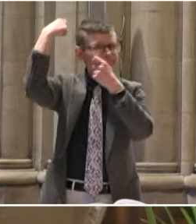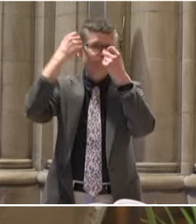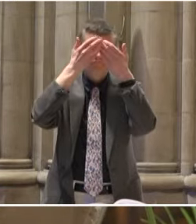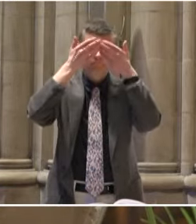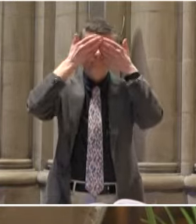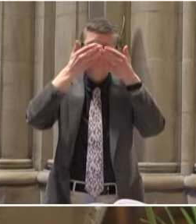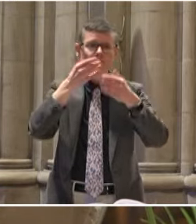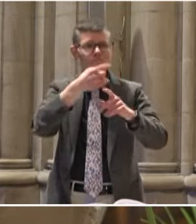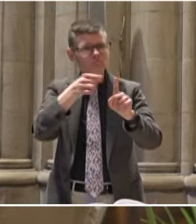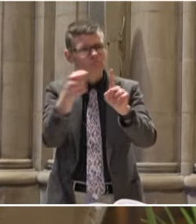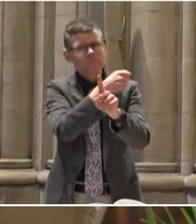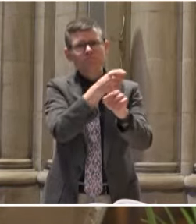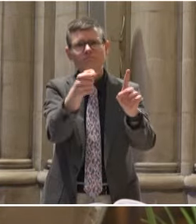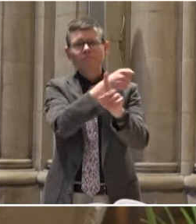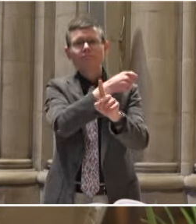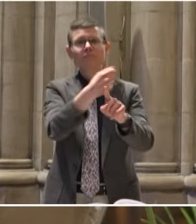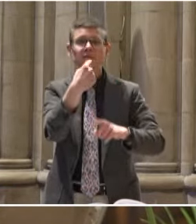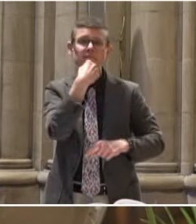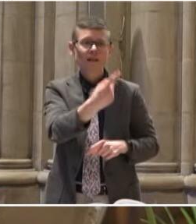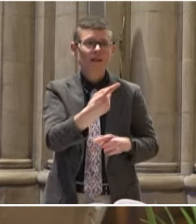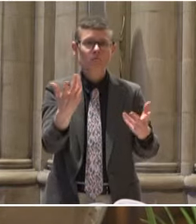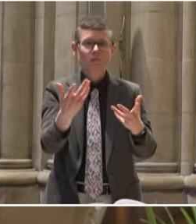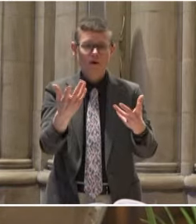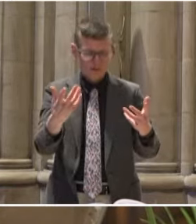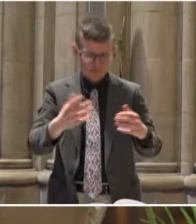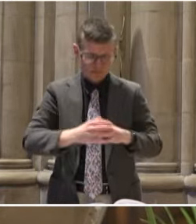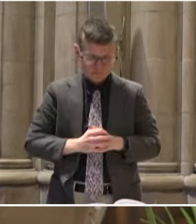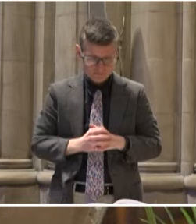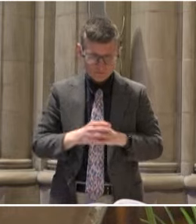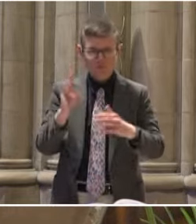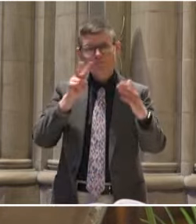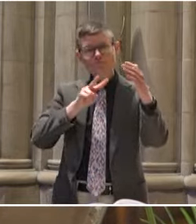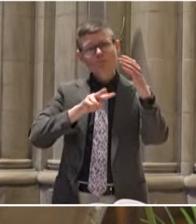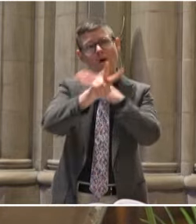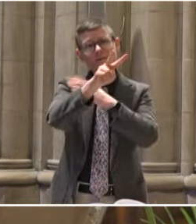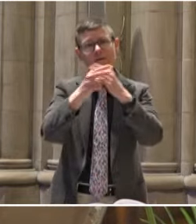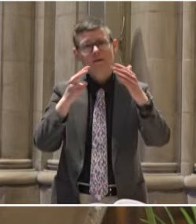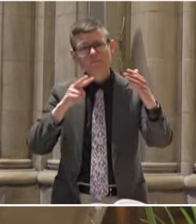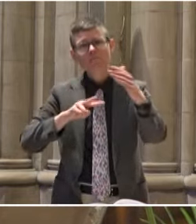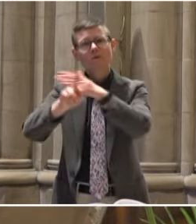him, saying to him, "Prophesy."